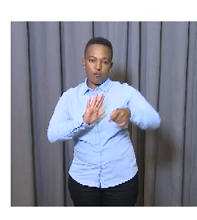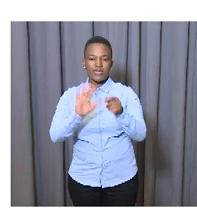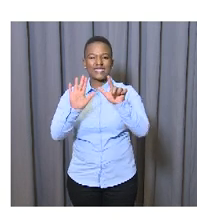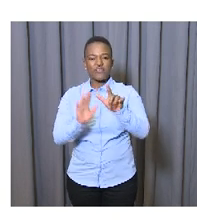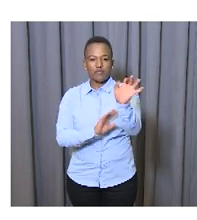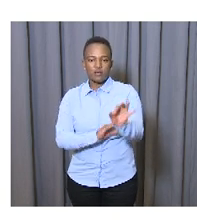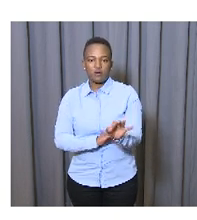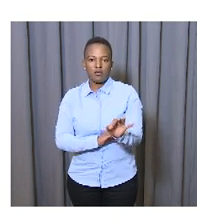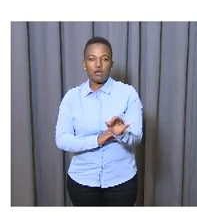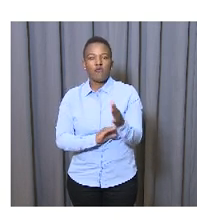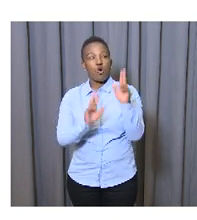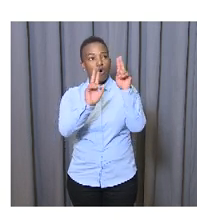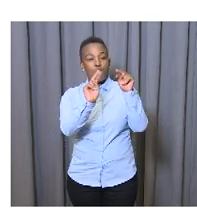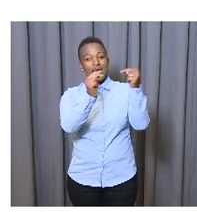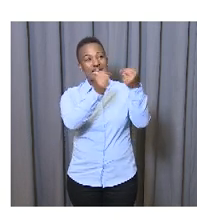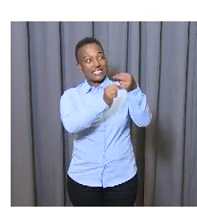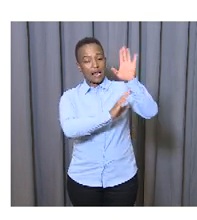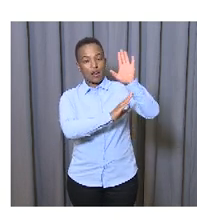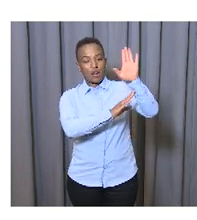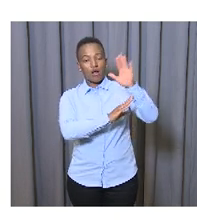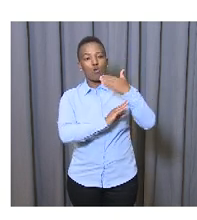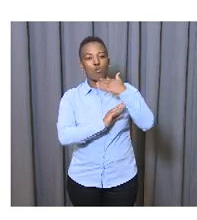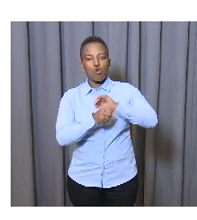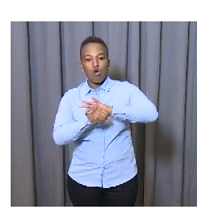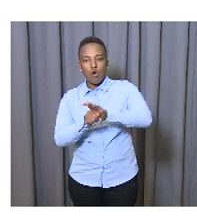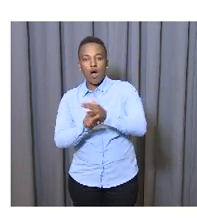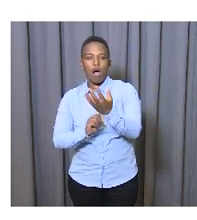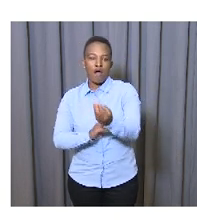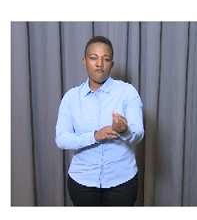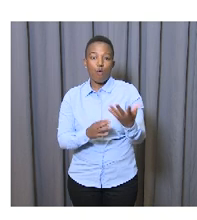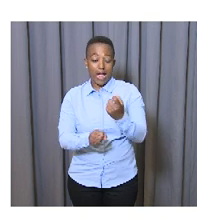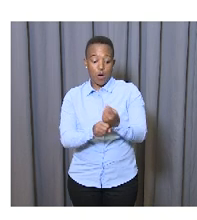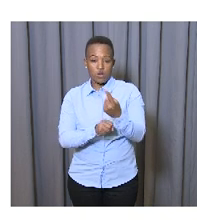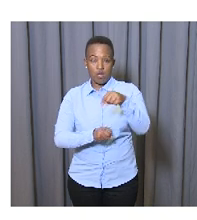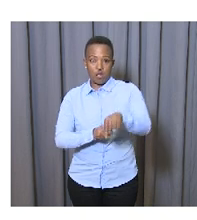10.7% of the national active cases are in Gauteng,